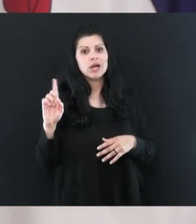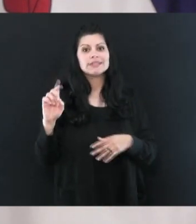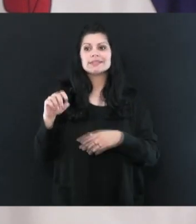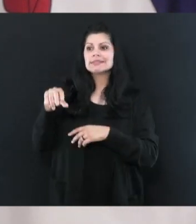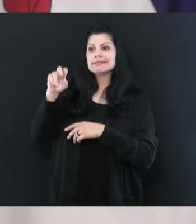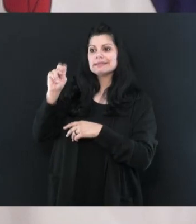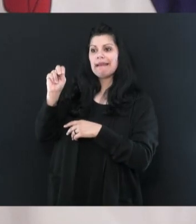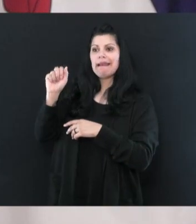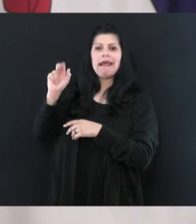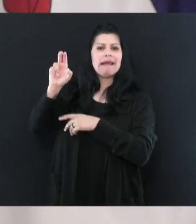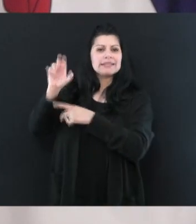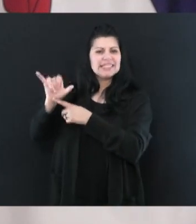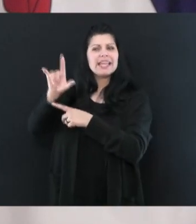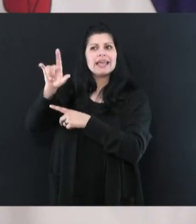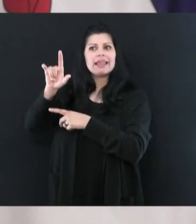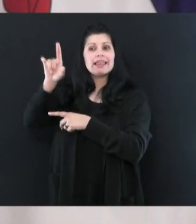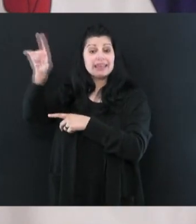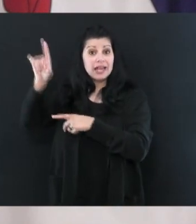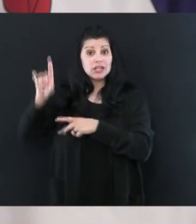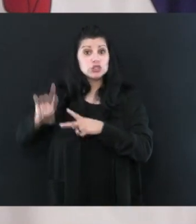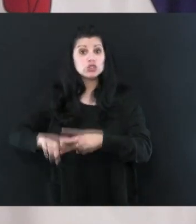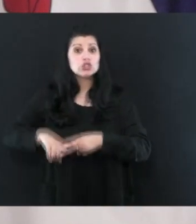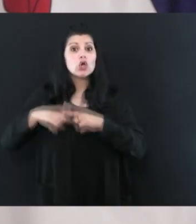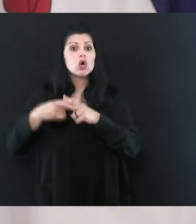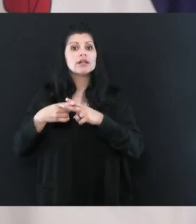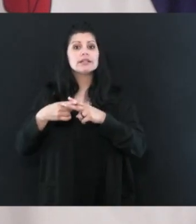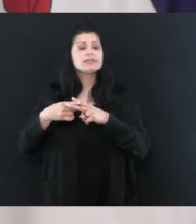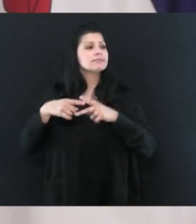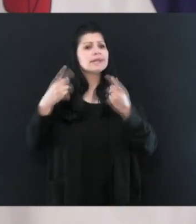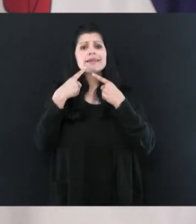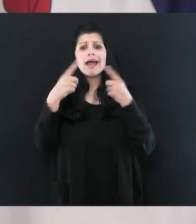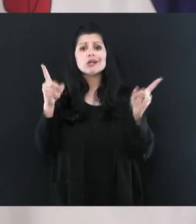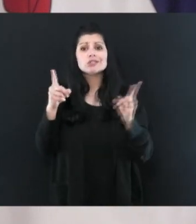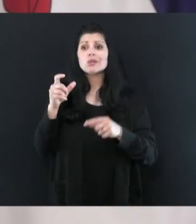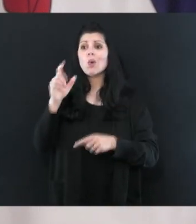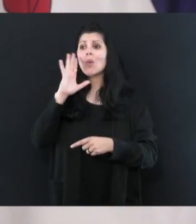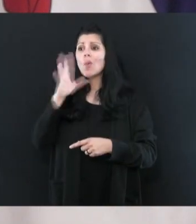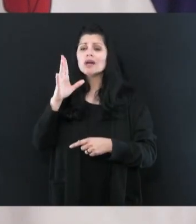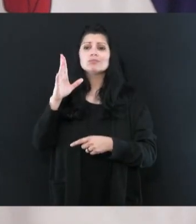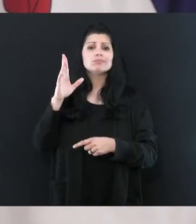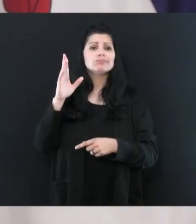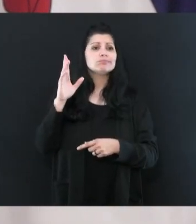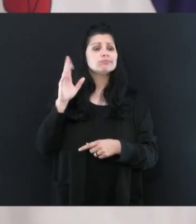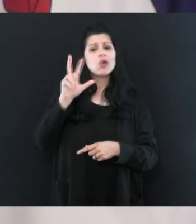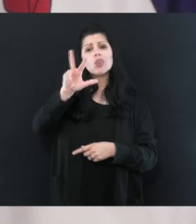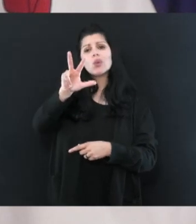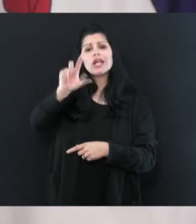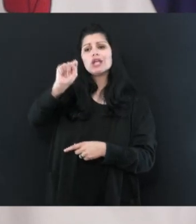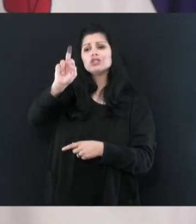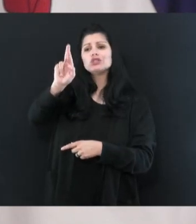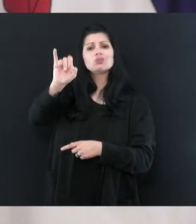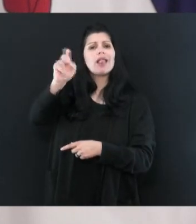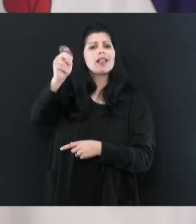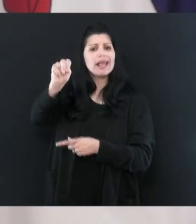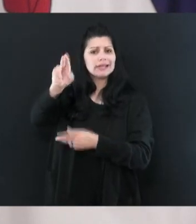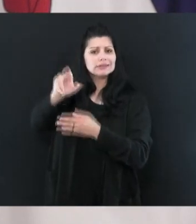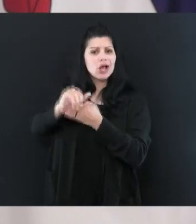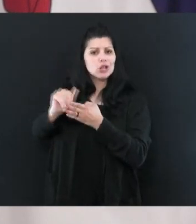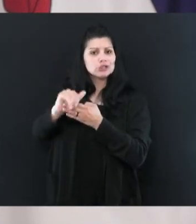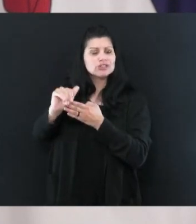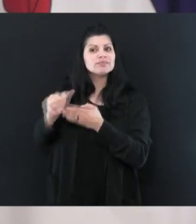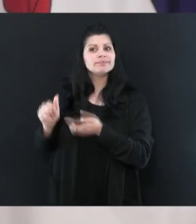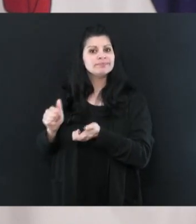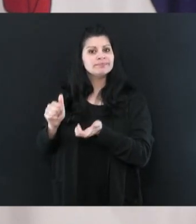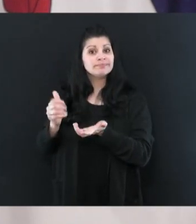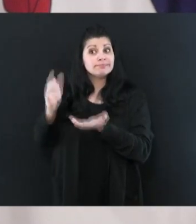they came out in the beginning and said, we want to do $3 trillion. The sticking point is really simple. They wanted